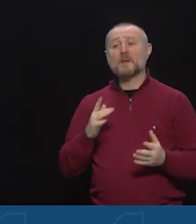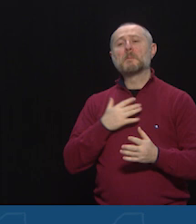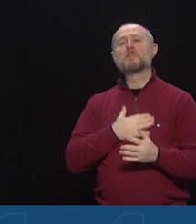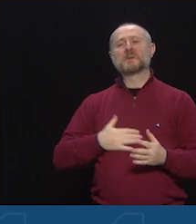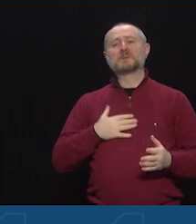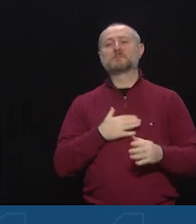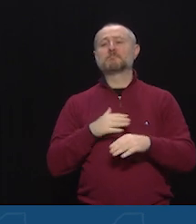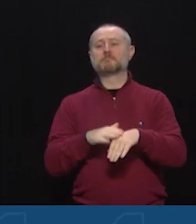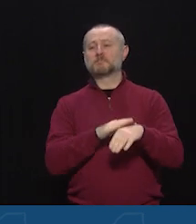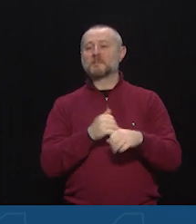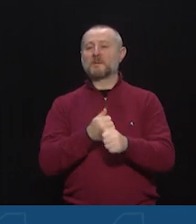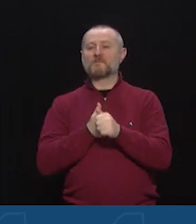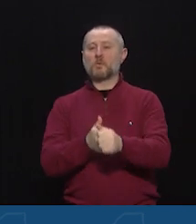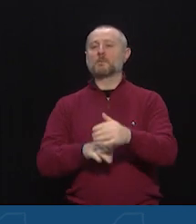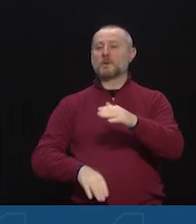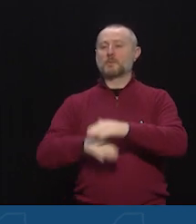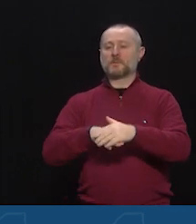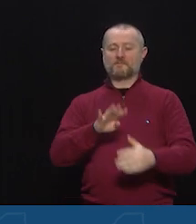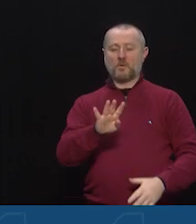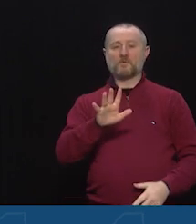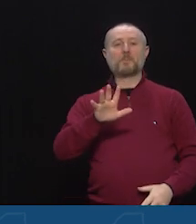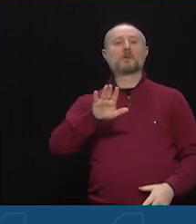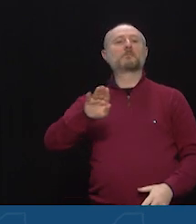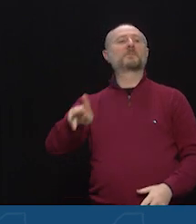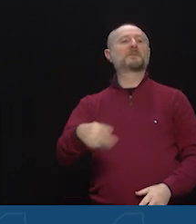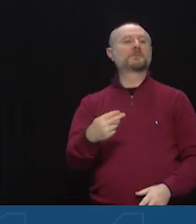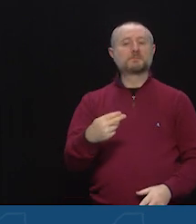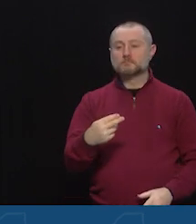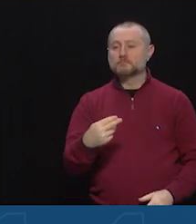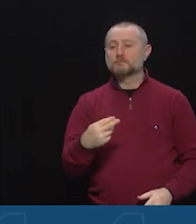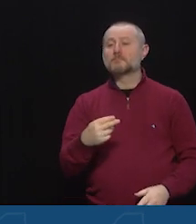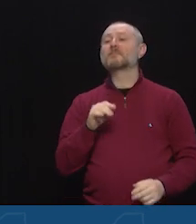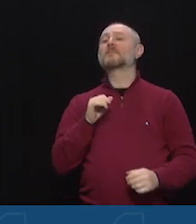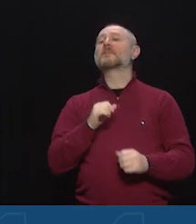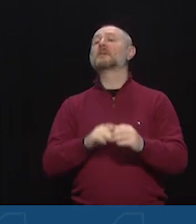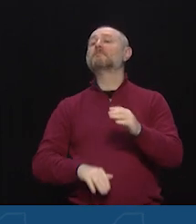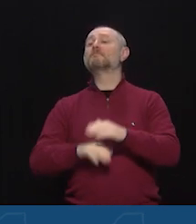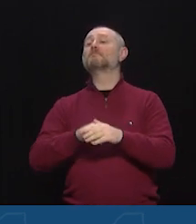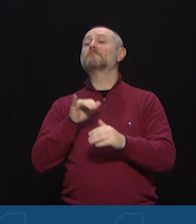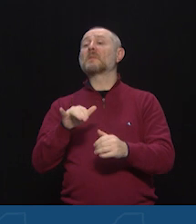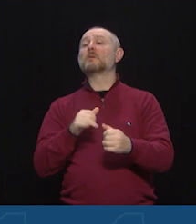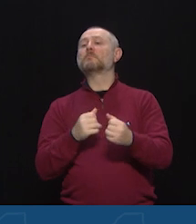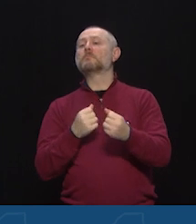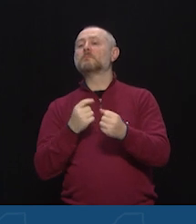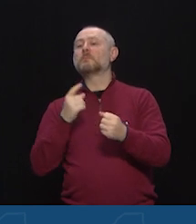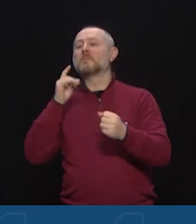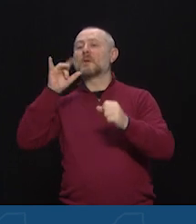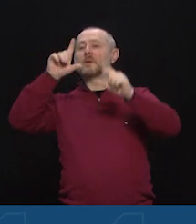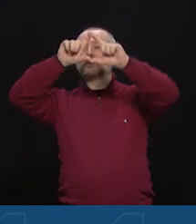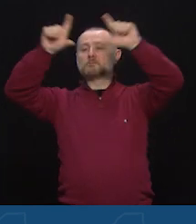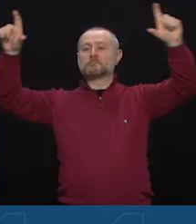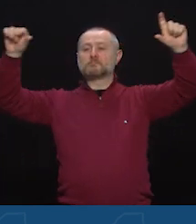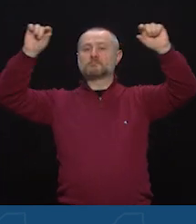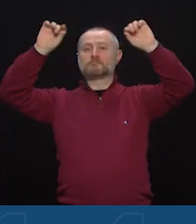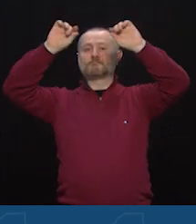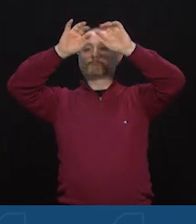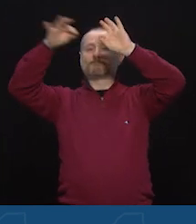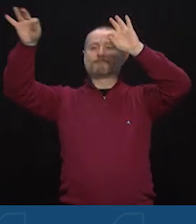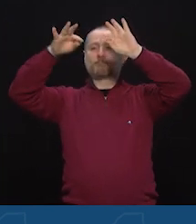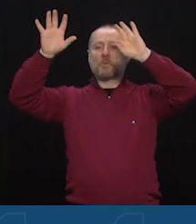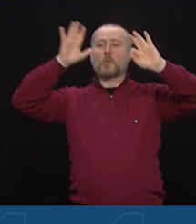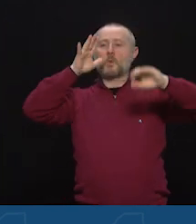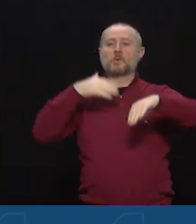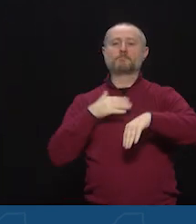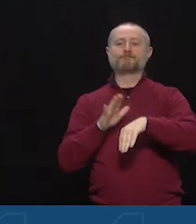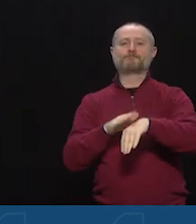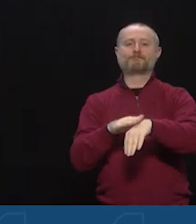speed limit. These advisory speeds will be supported by our variable message signs, which you see across all of